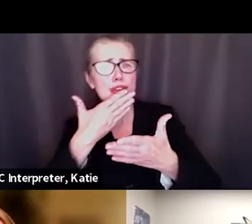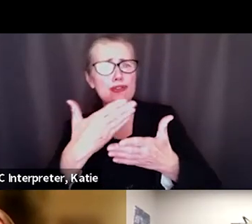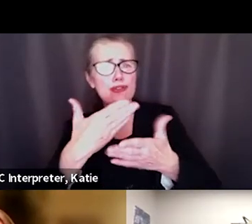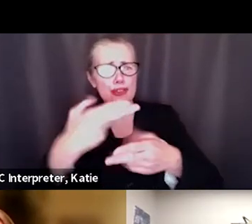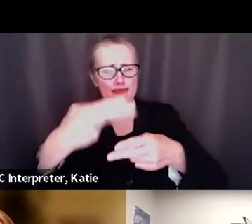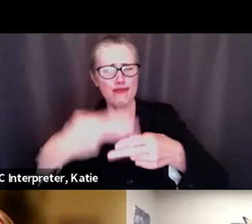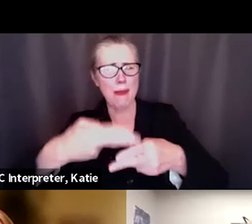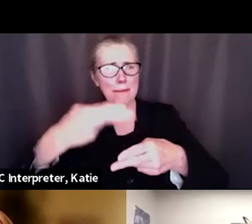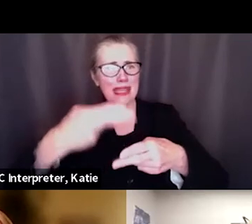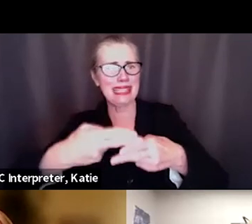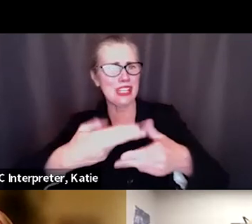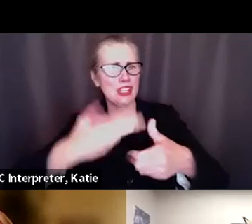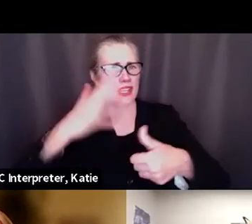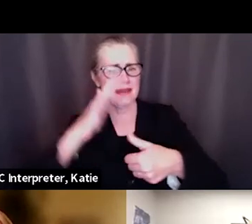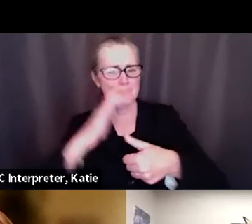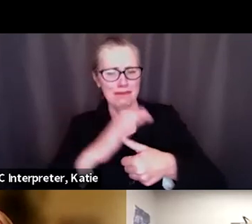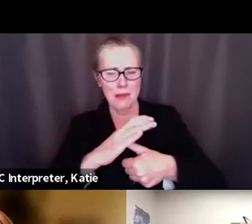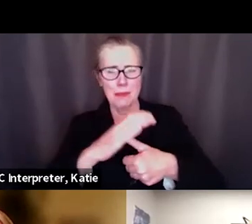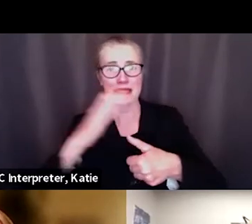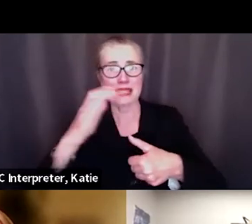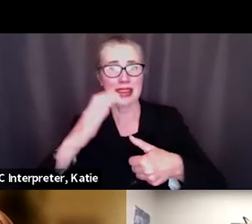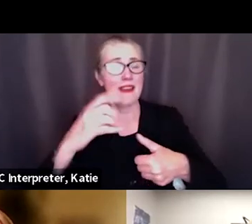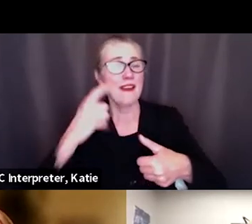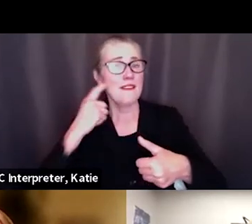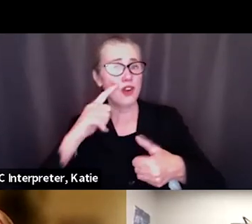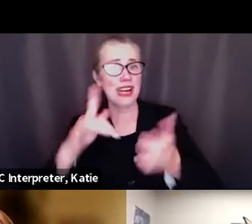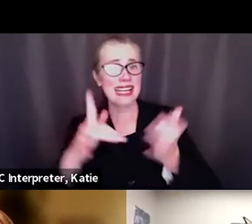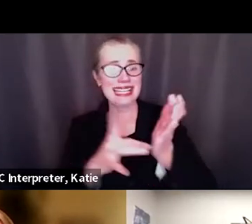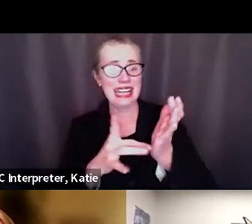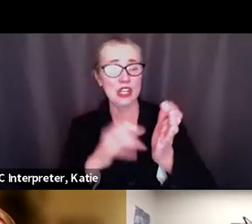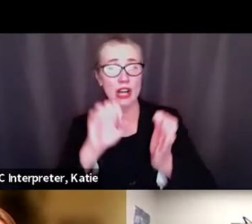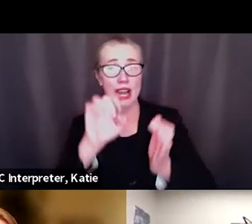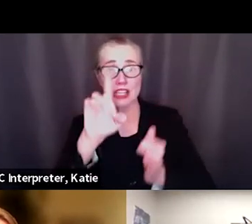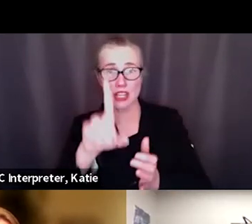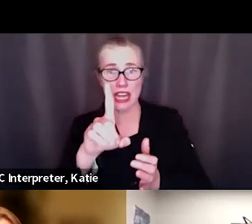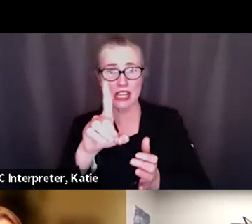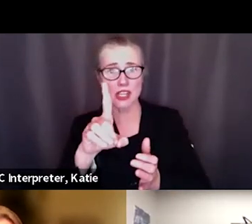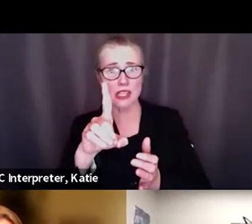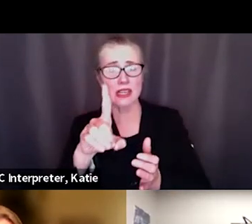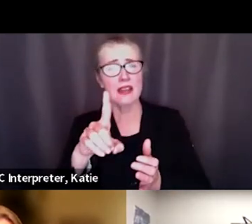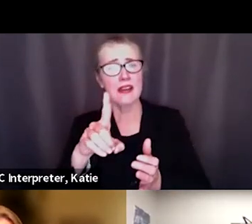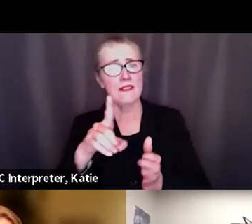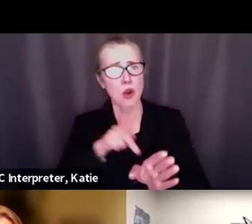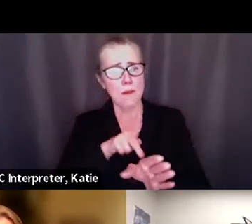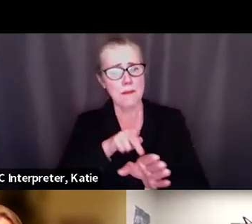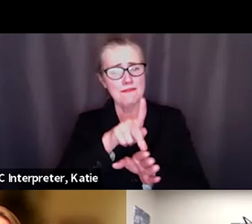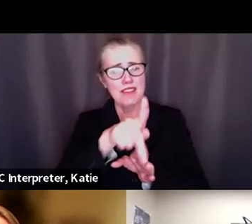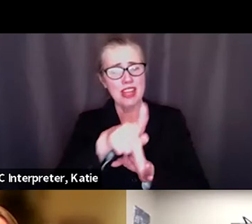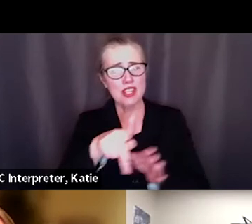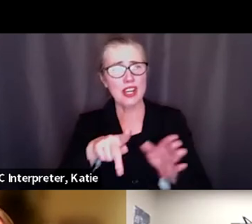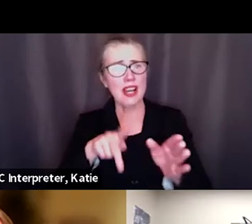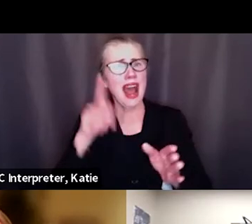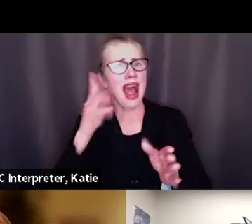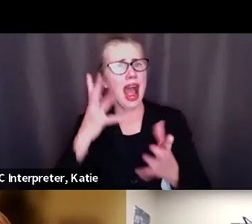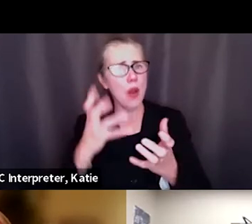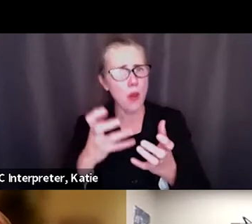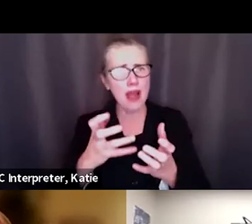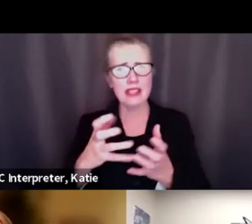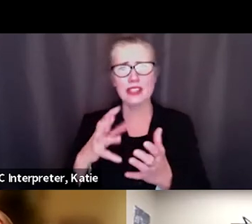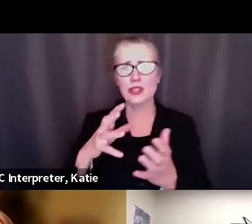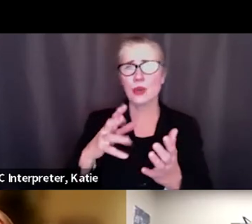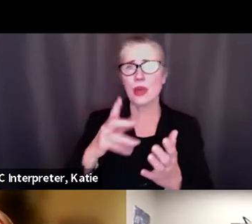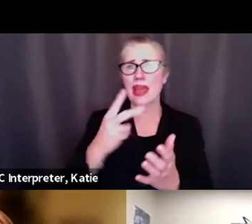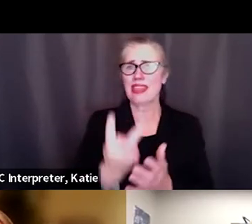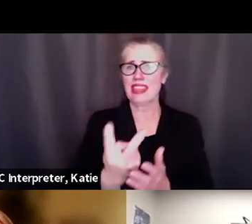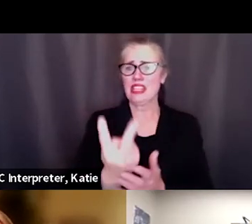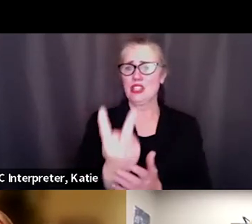a premier career technical education i always wanted to know how we can mirror those two very important